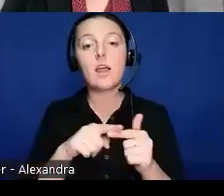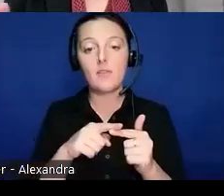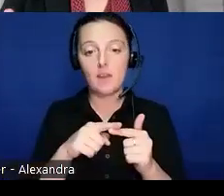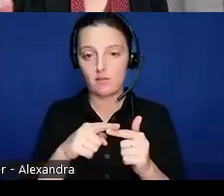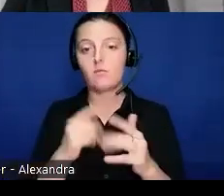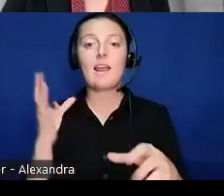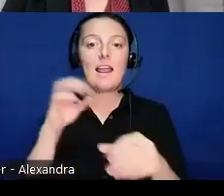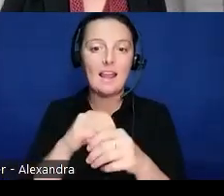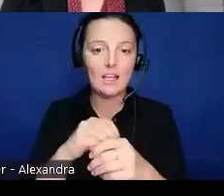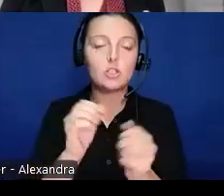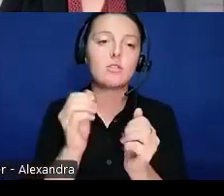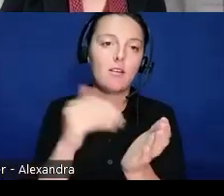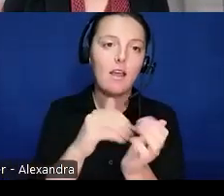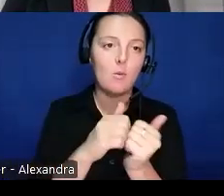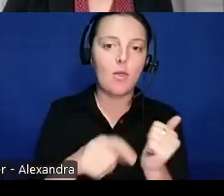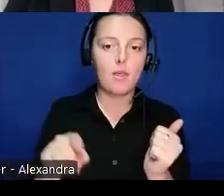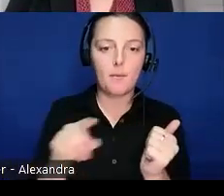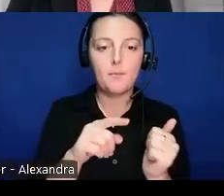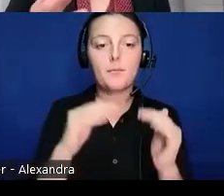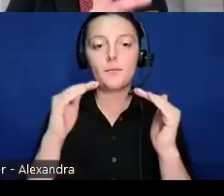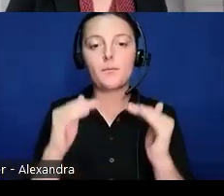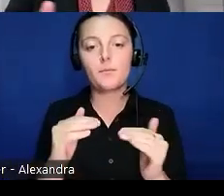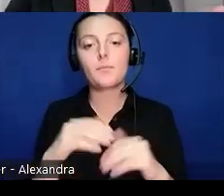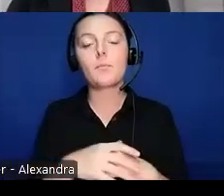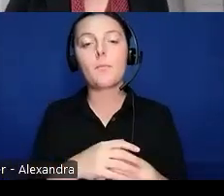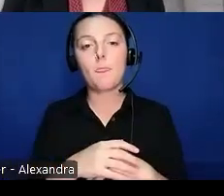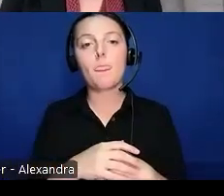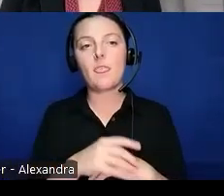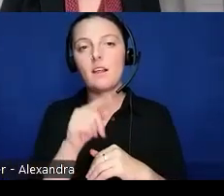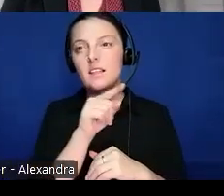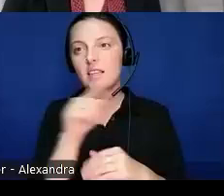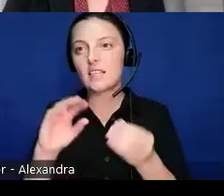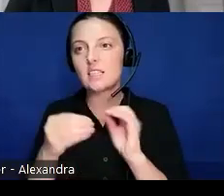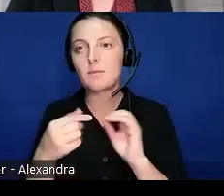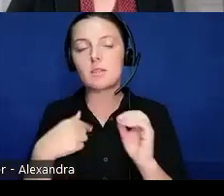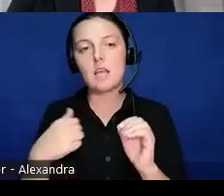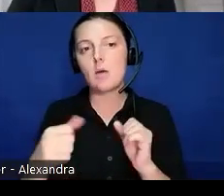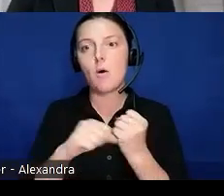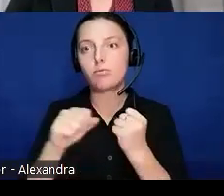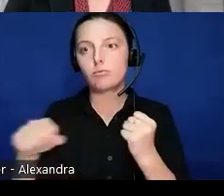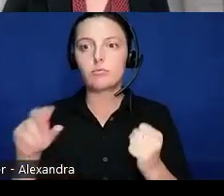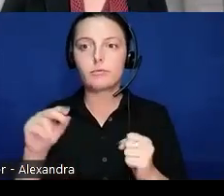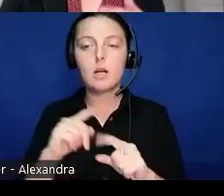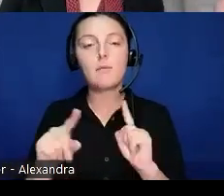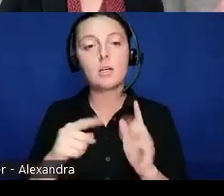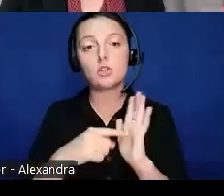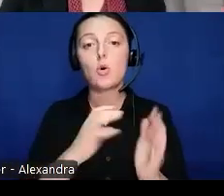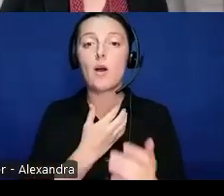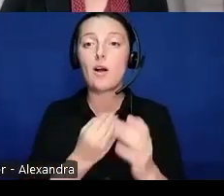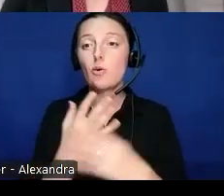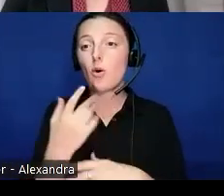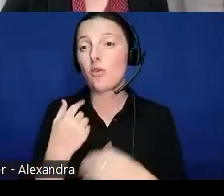These are some of our numbers. I won't dwell on these, but just showing our growth in the last few years. We've nearly